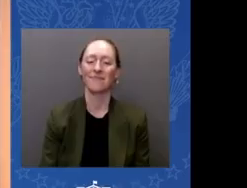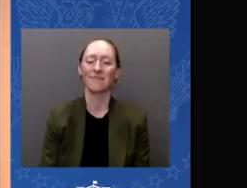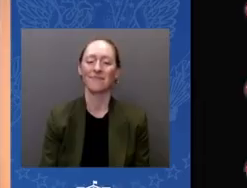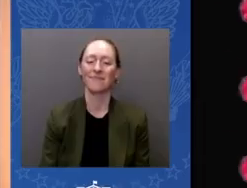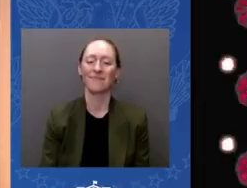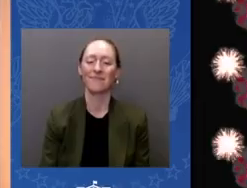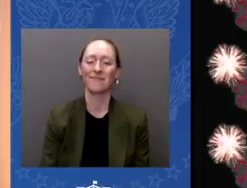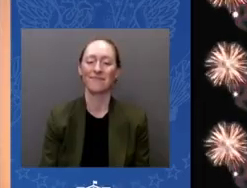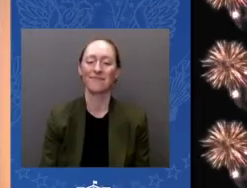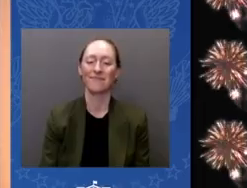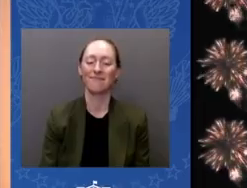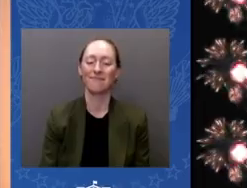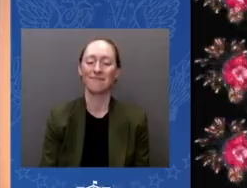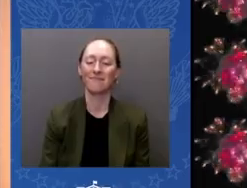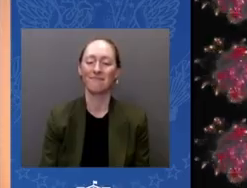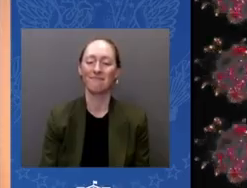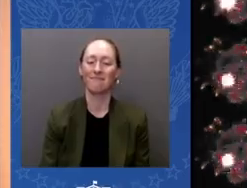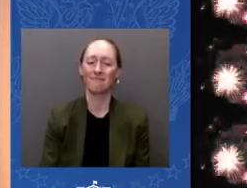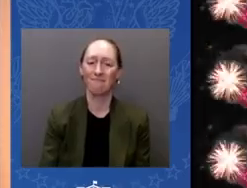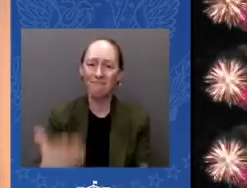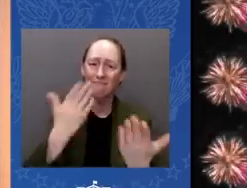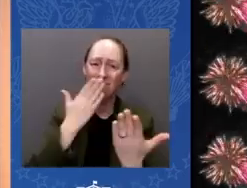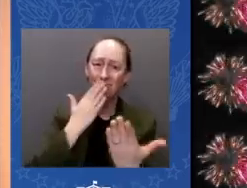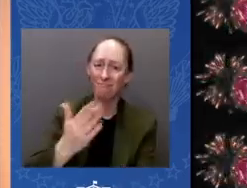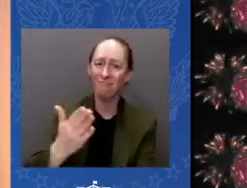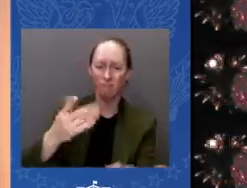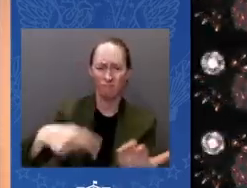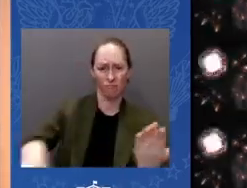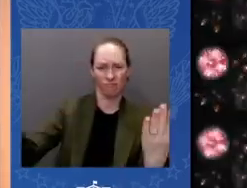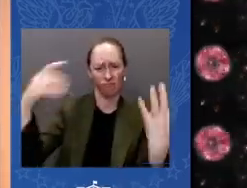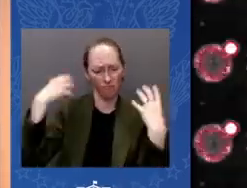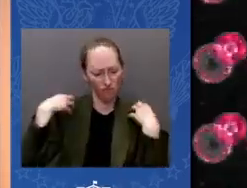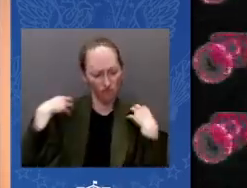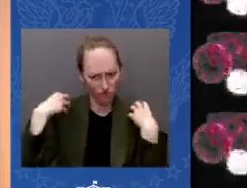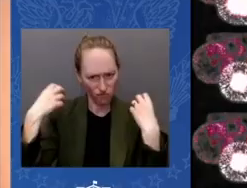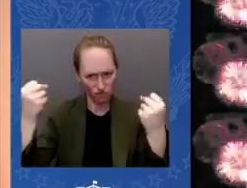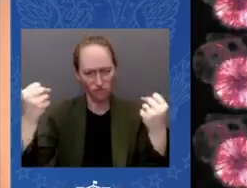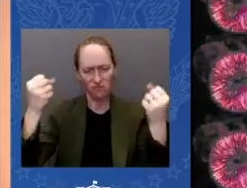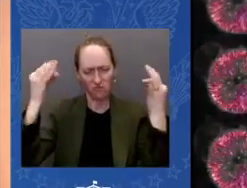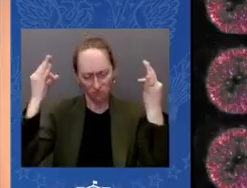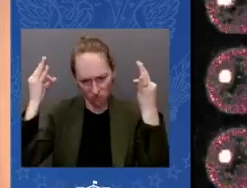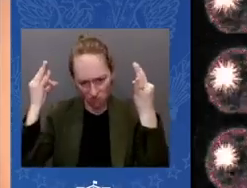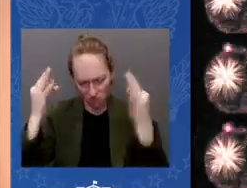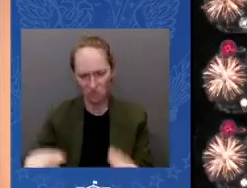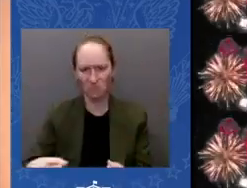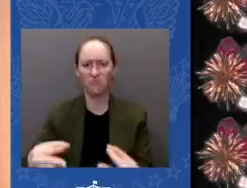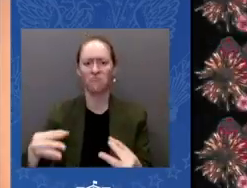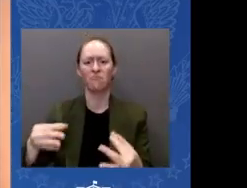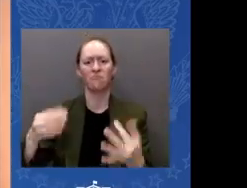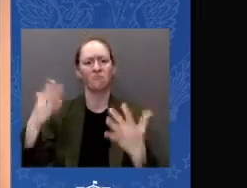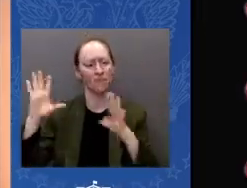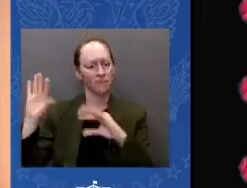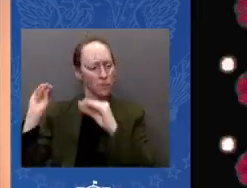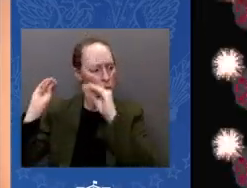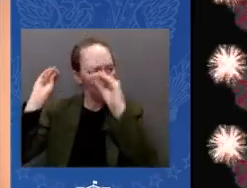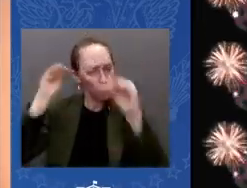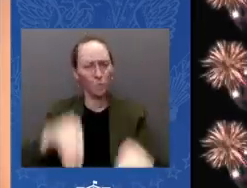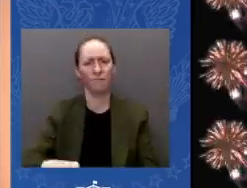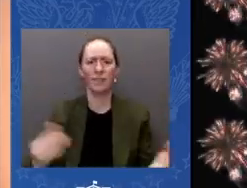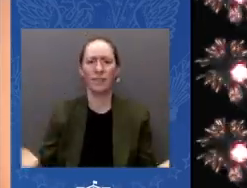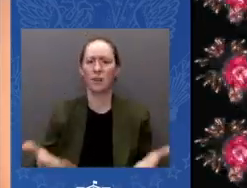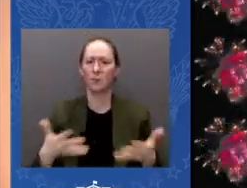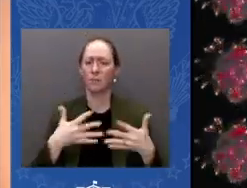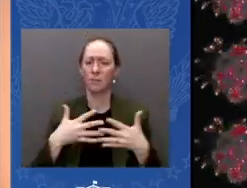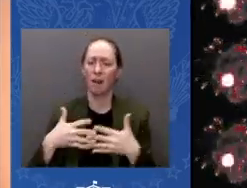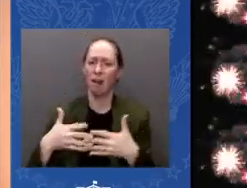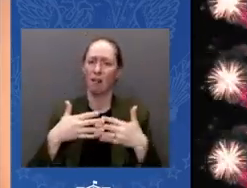the journey to America. It's pretty amazing. The sacrifices to leave everything behind, choose to believe the idea that